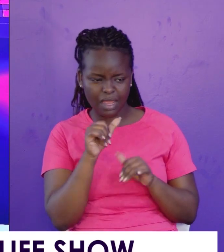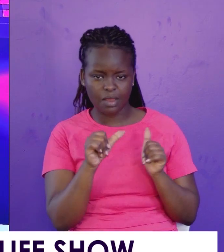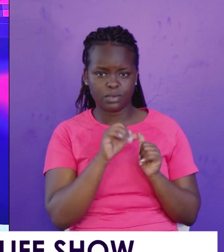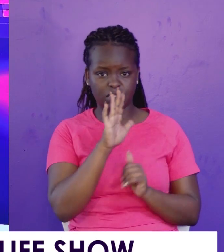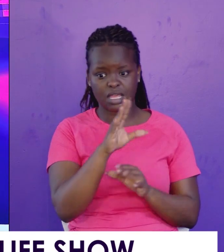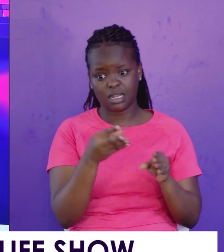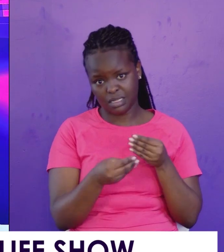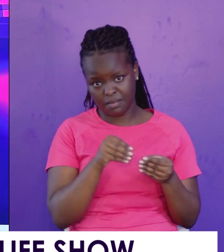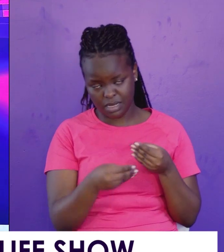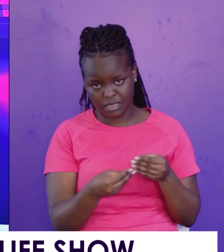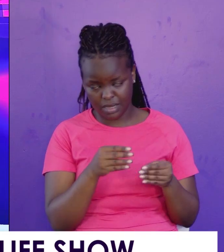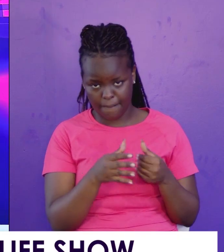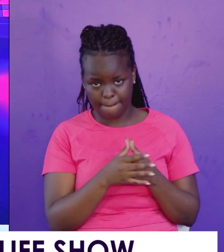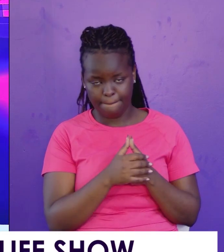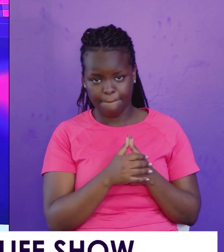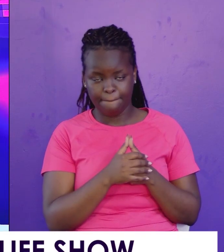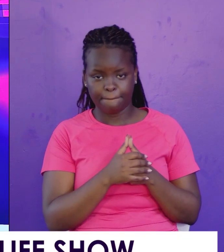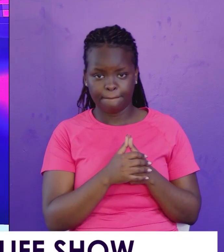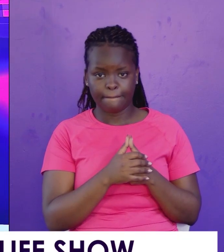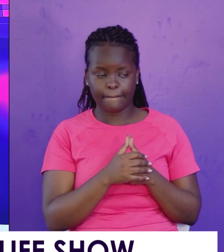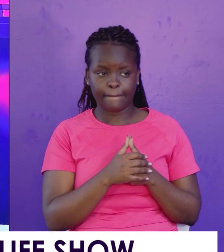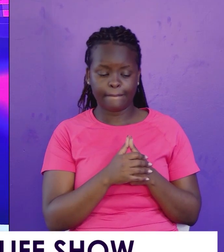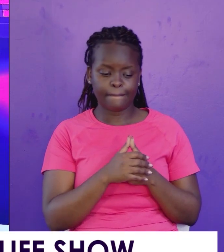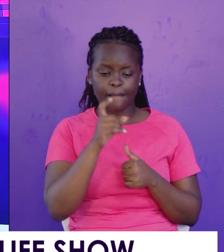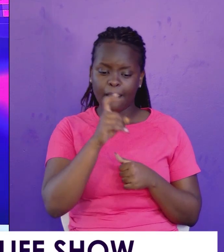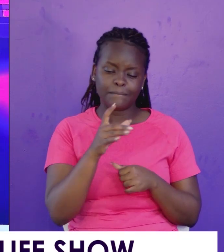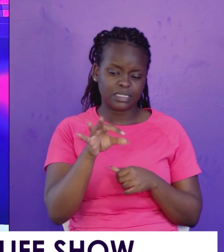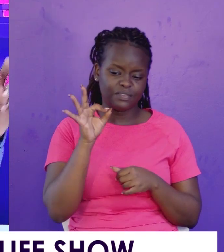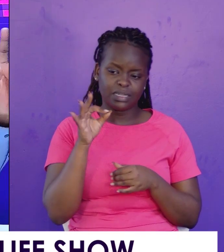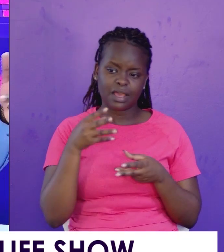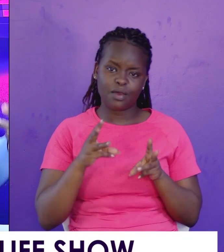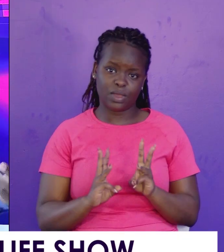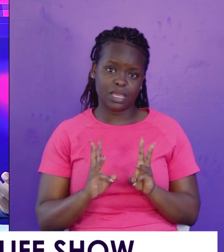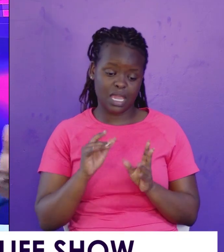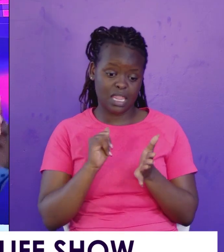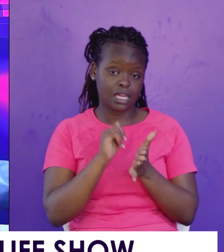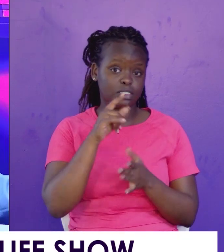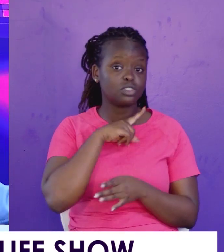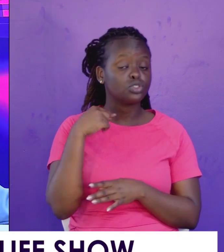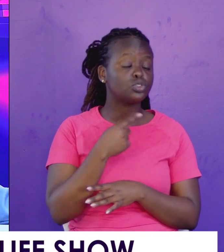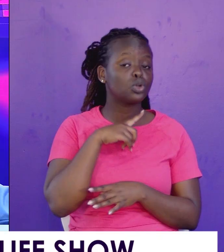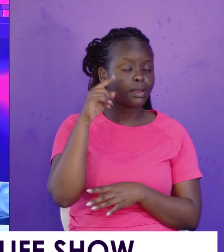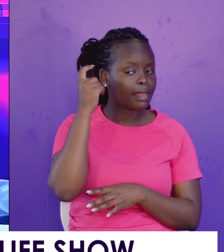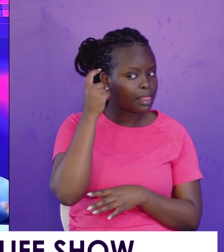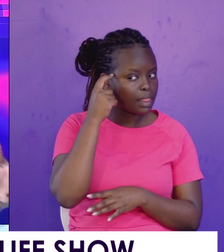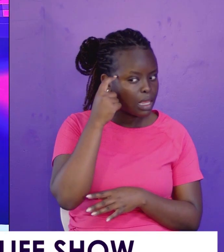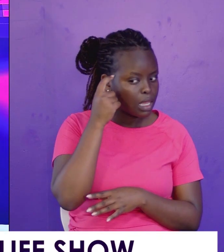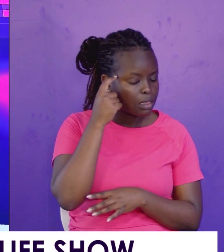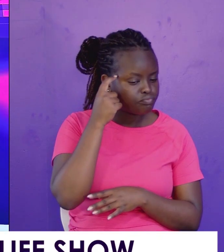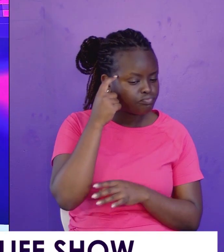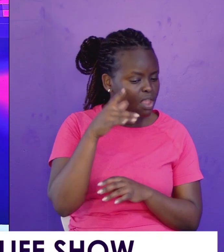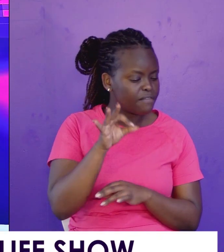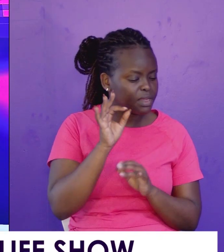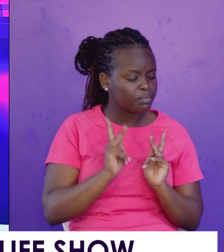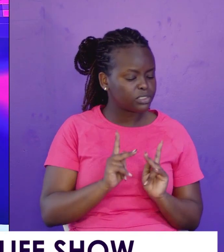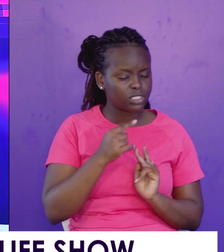you may think you're Yeah, you joking must find a way to, even that joke that you're thinking. yeah. You find somebody will